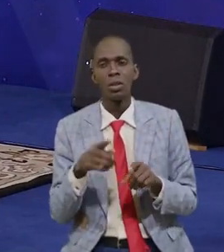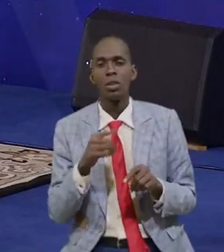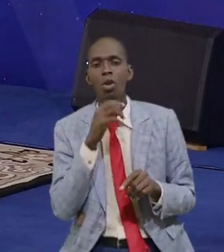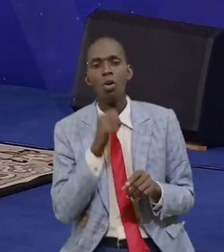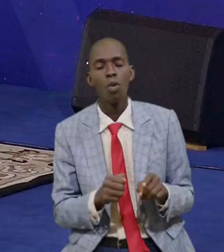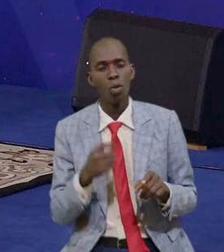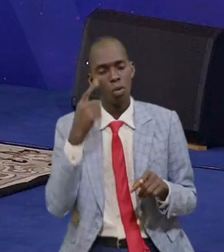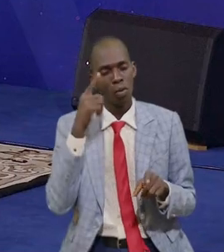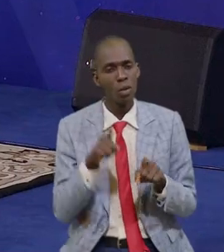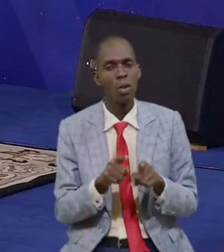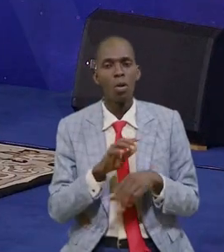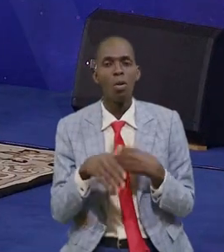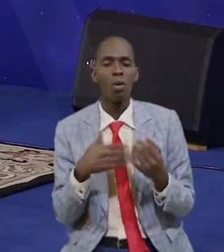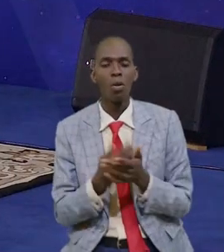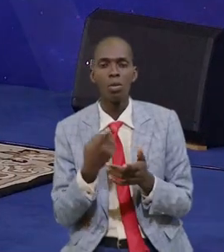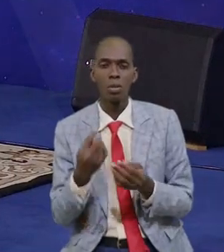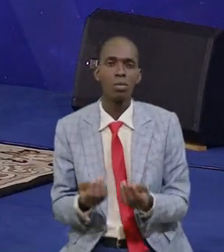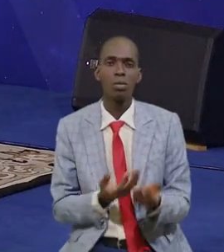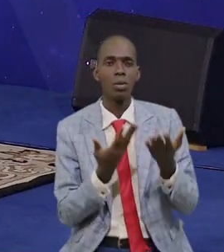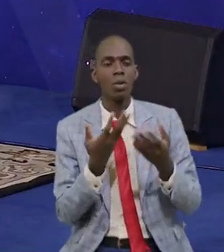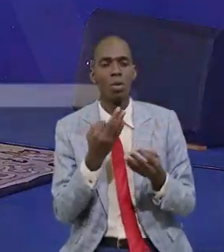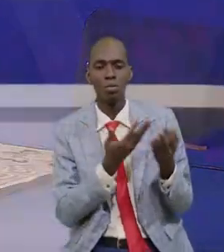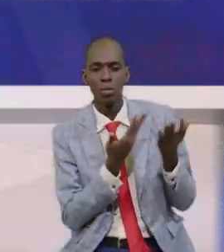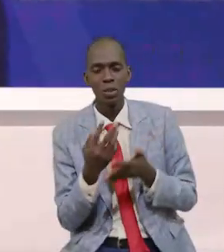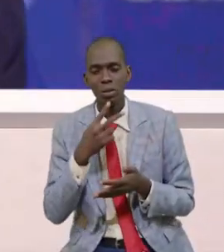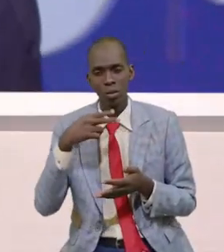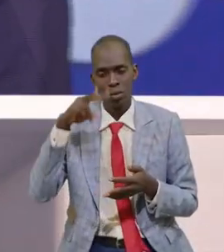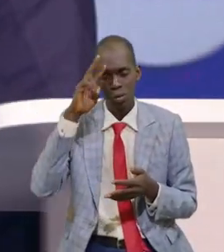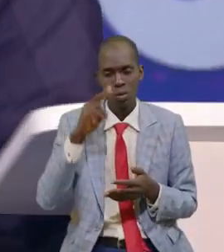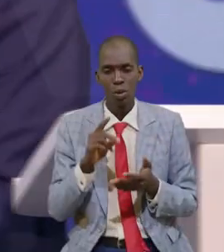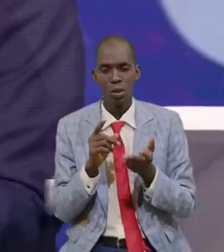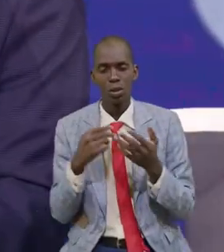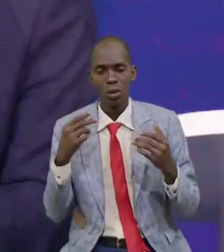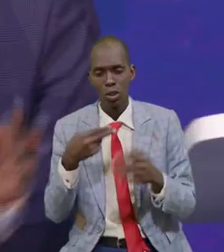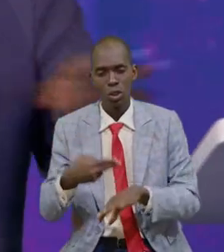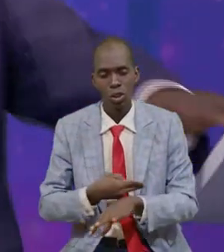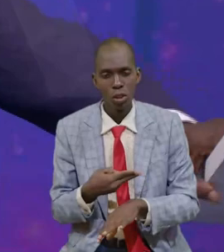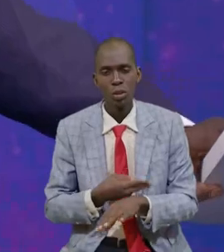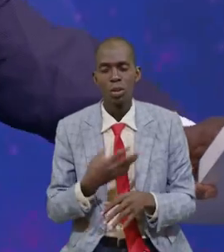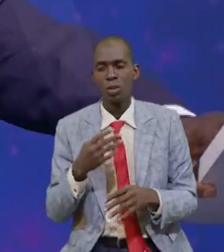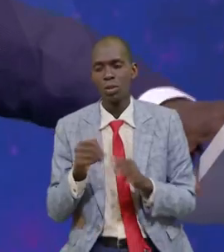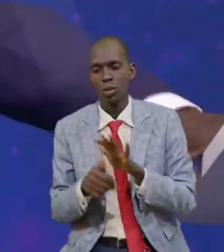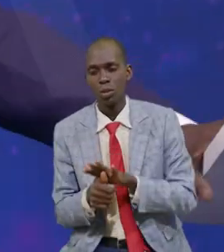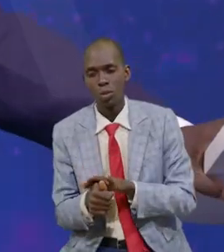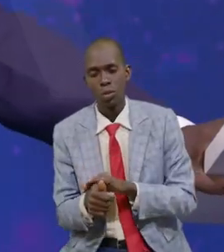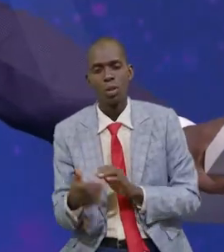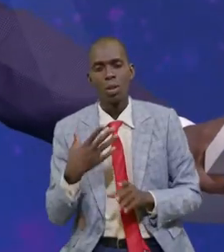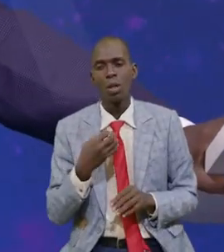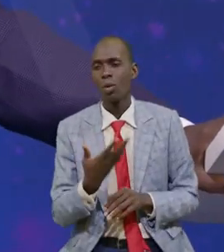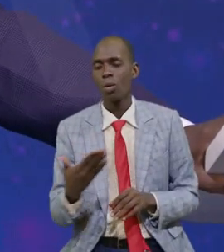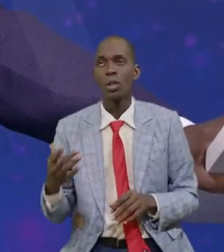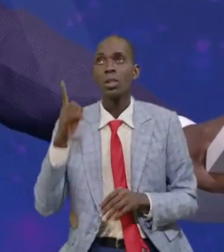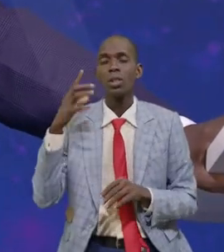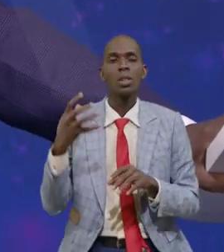those sacrifices, bring goats and bring sheep and bring fowl and bring turtle dove and bring this and that. He taketh